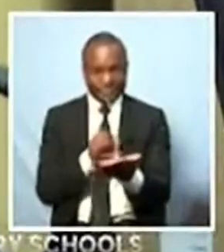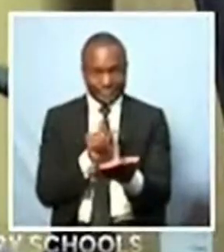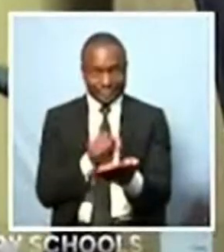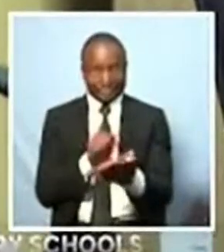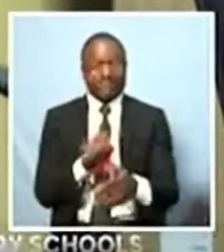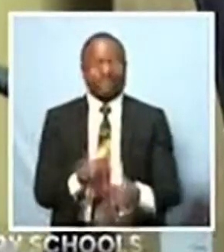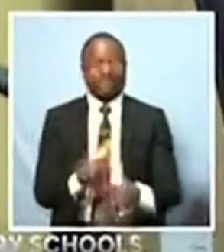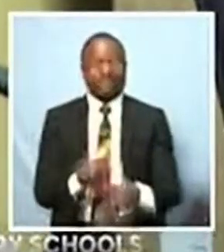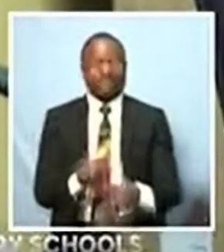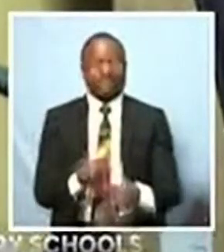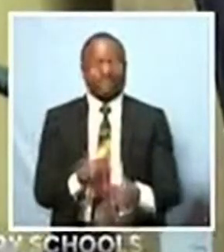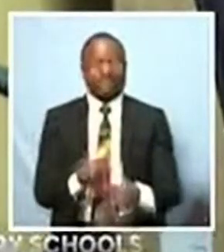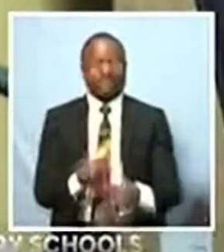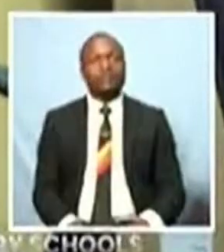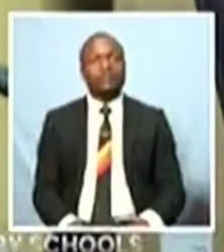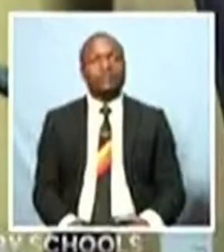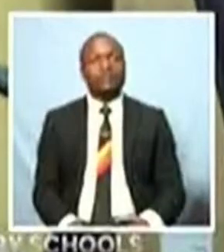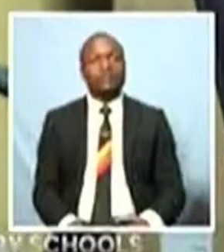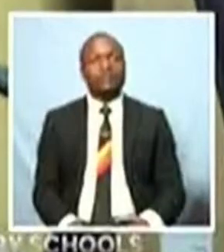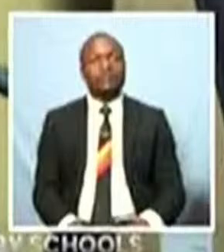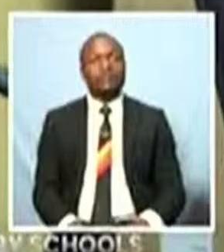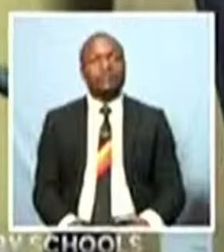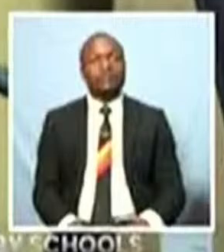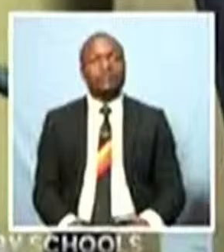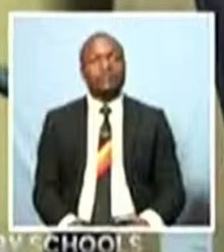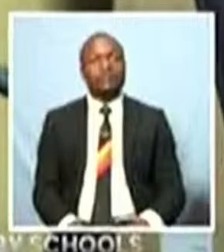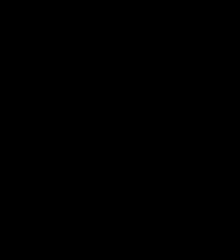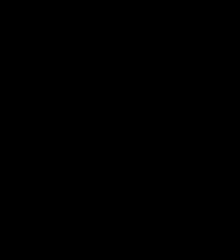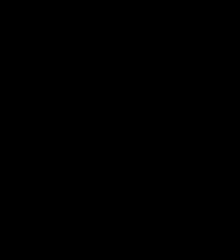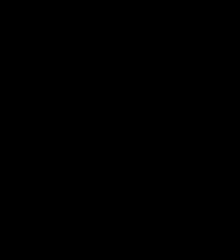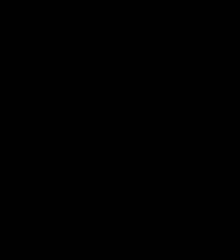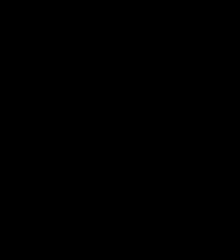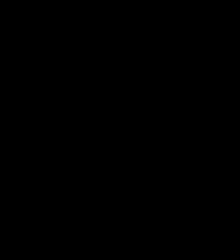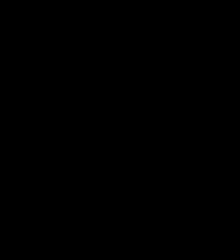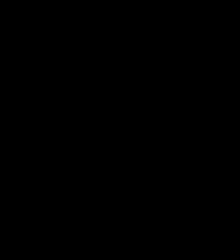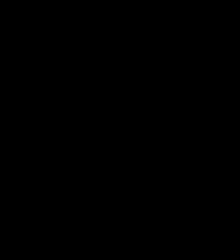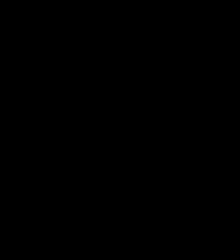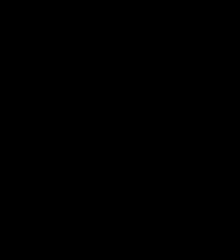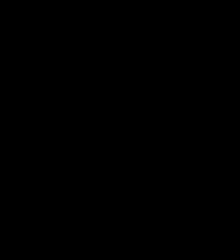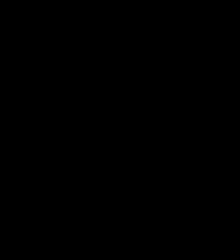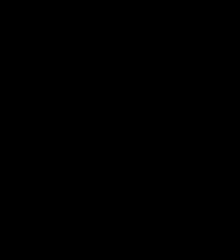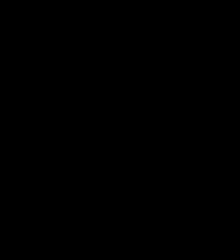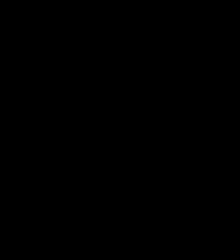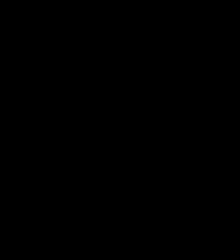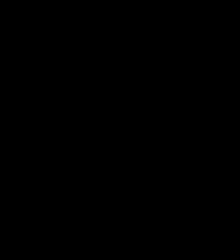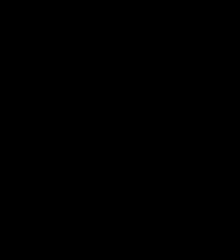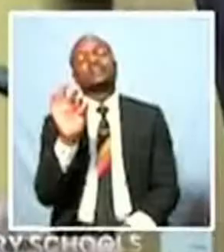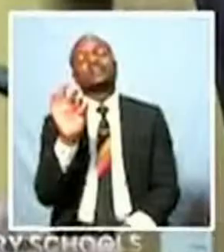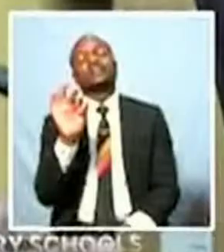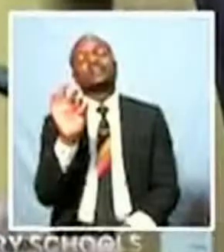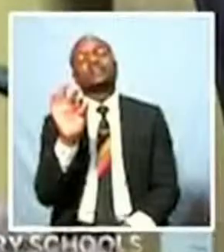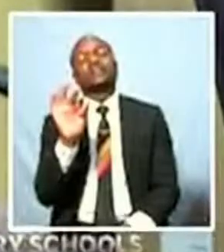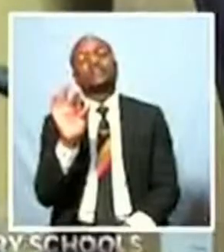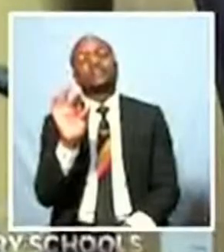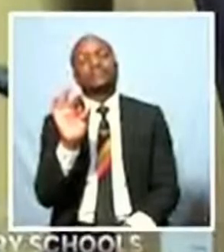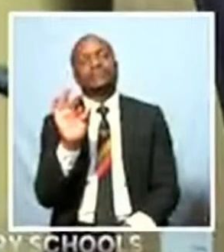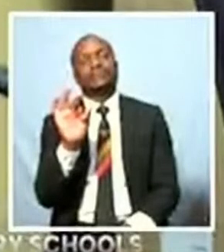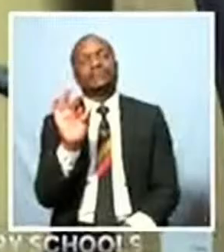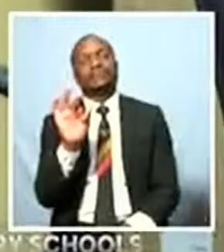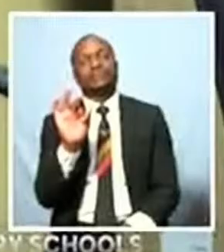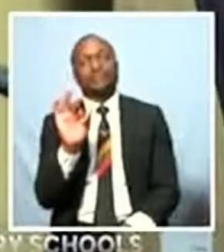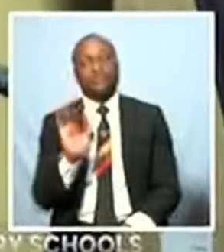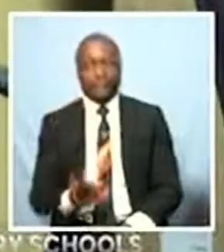been from 1999 to 2019, in between